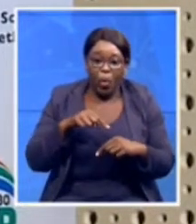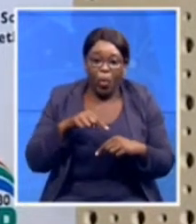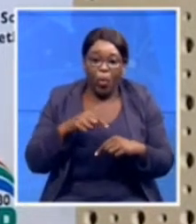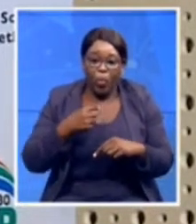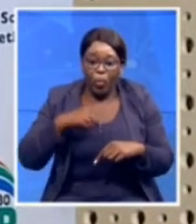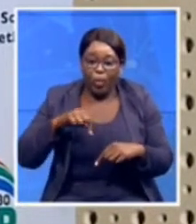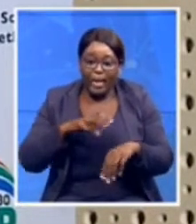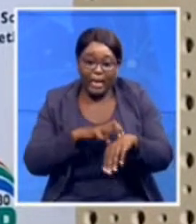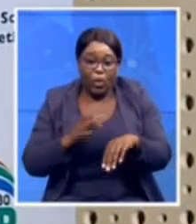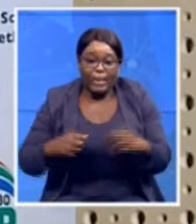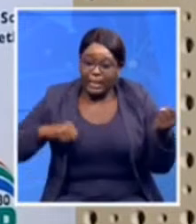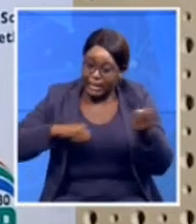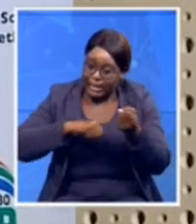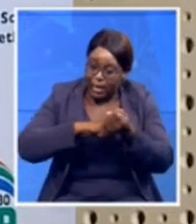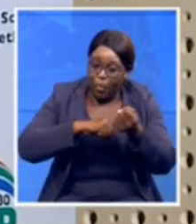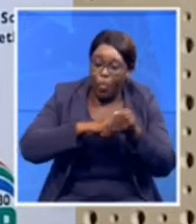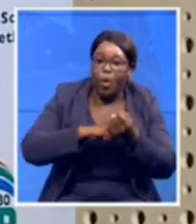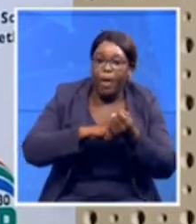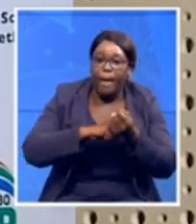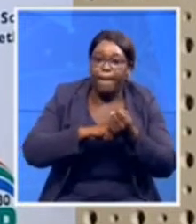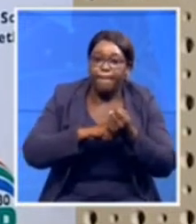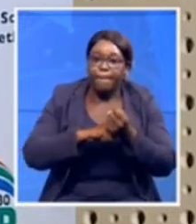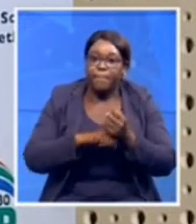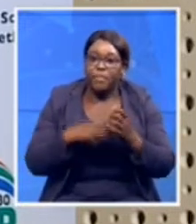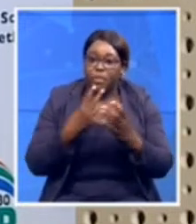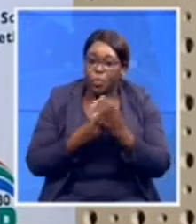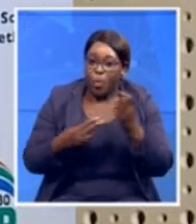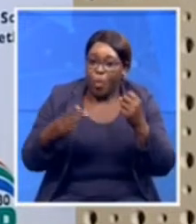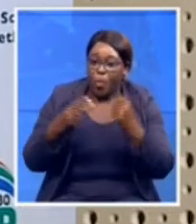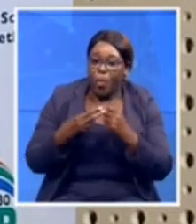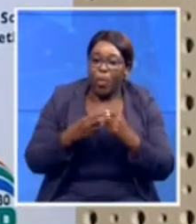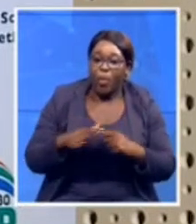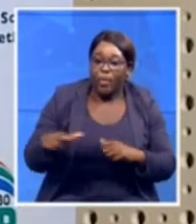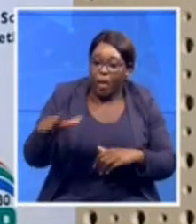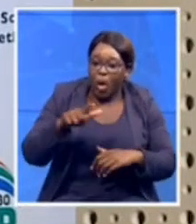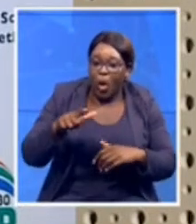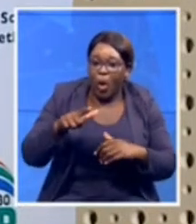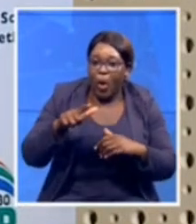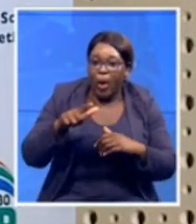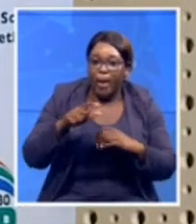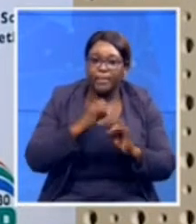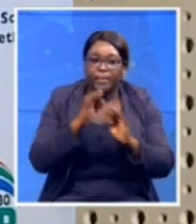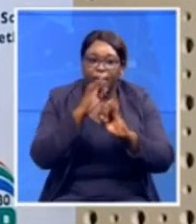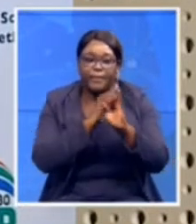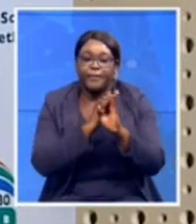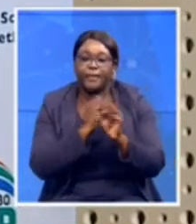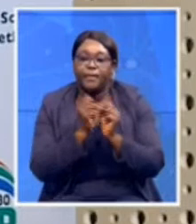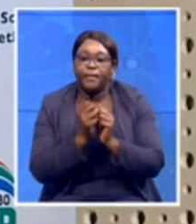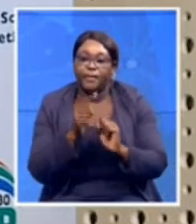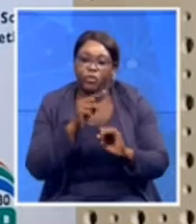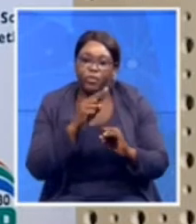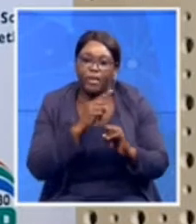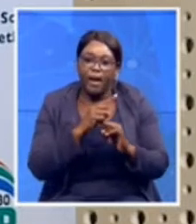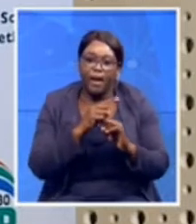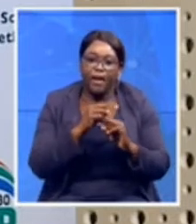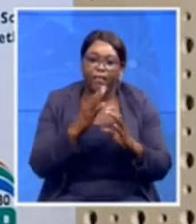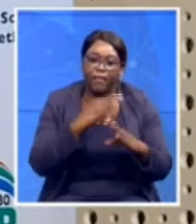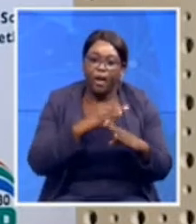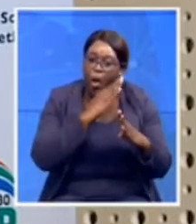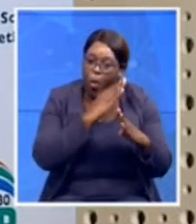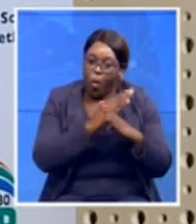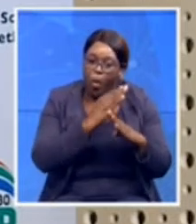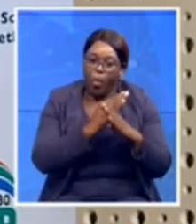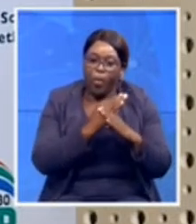locally and internationally. That is the other part that will drive our work in ensuring that we are aligned, we share skills, we share